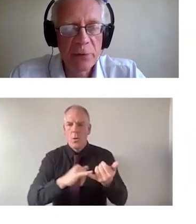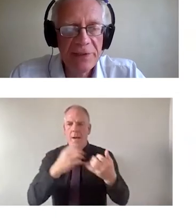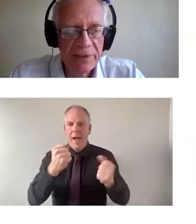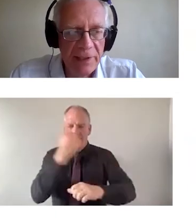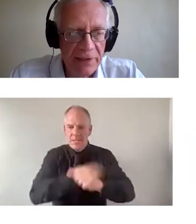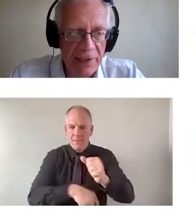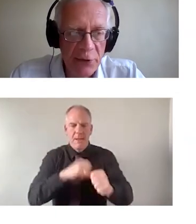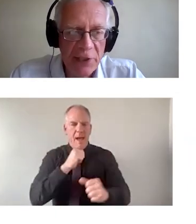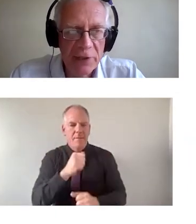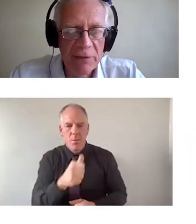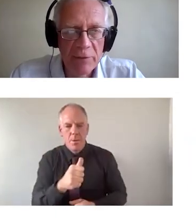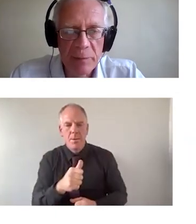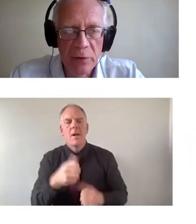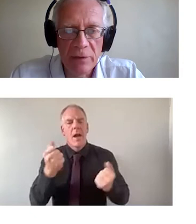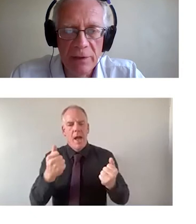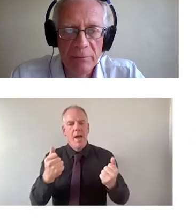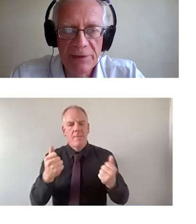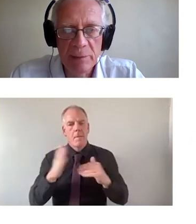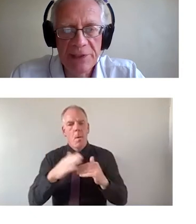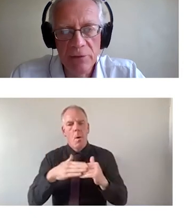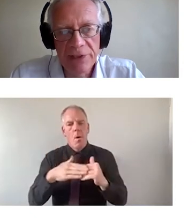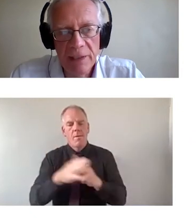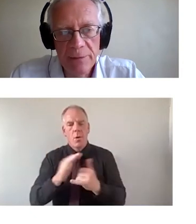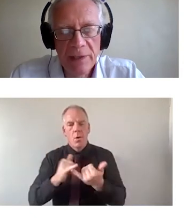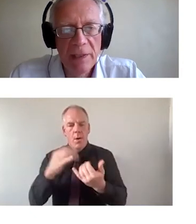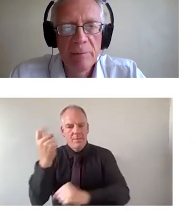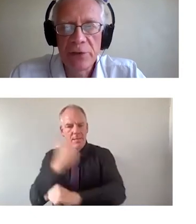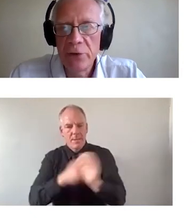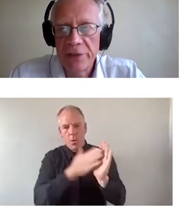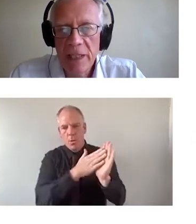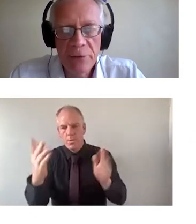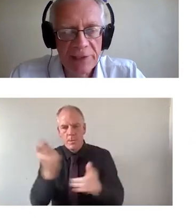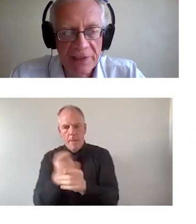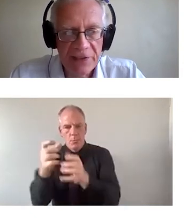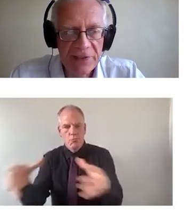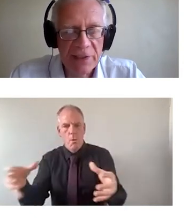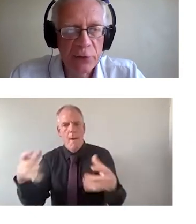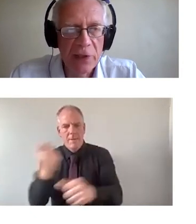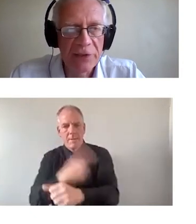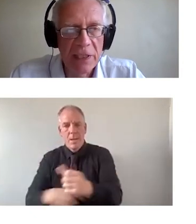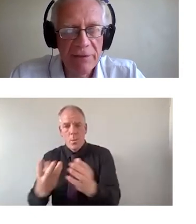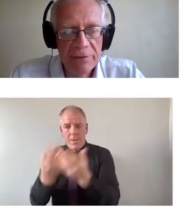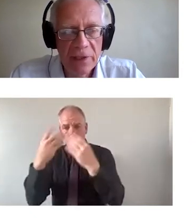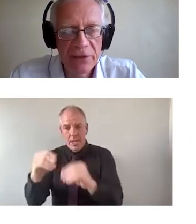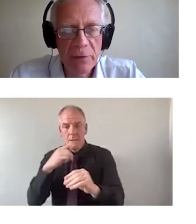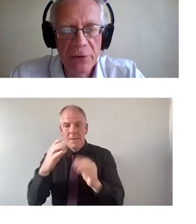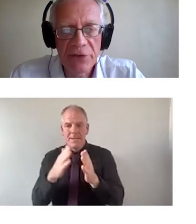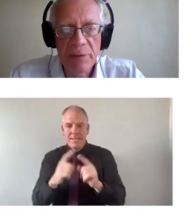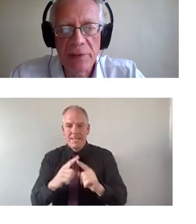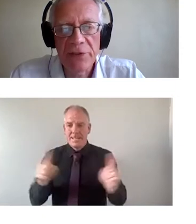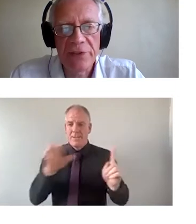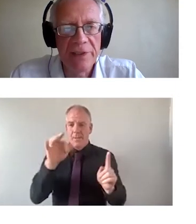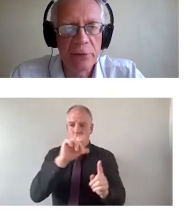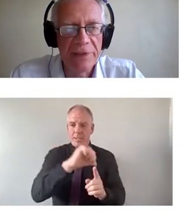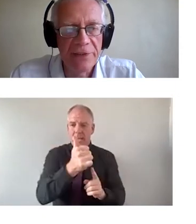was an increase in the education level of people with disability over time. But, you know, the gap, you know, that existed in 2011, for example, you know,